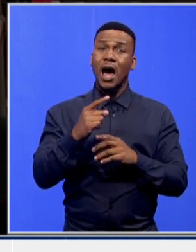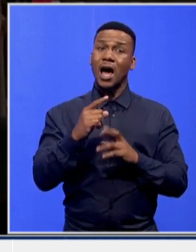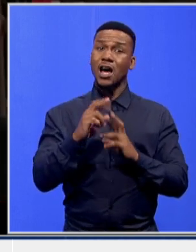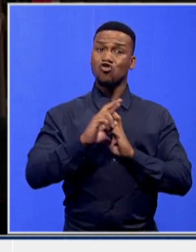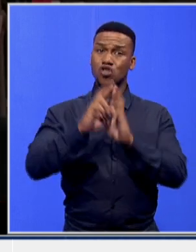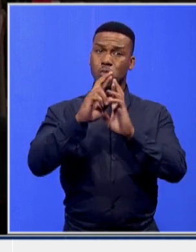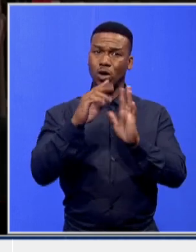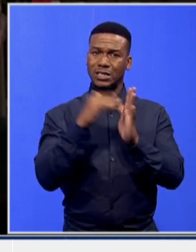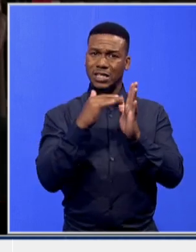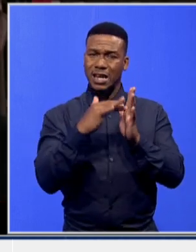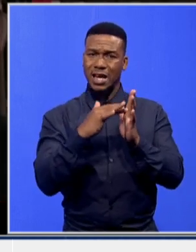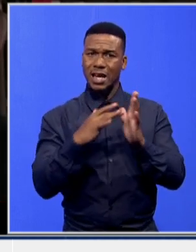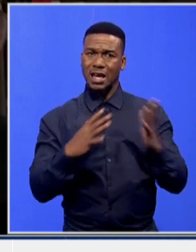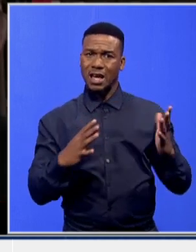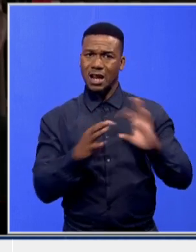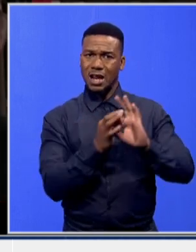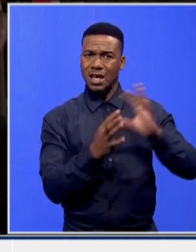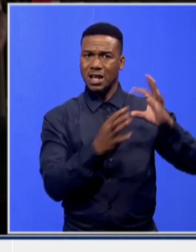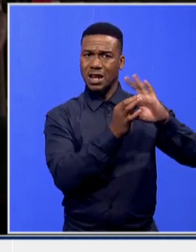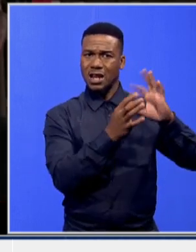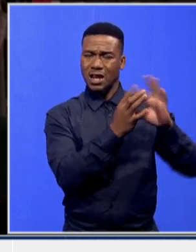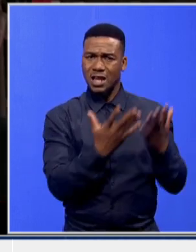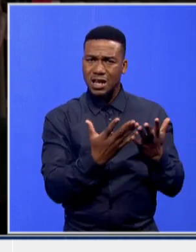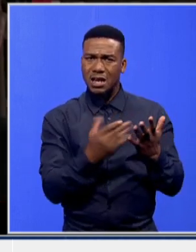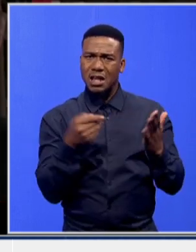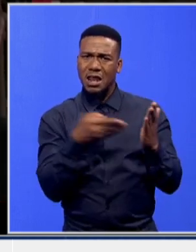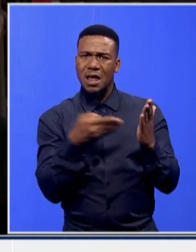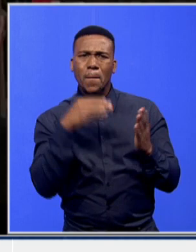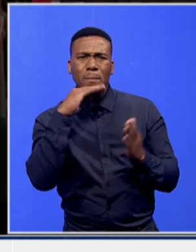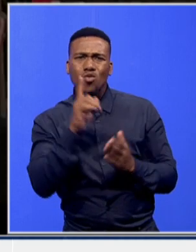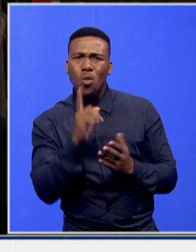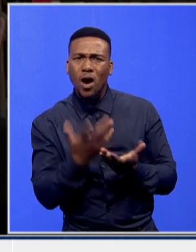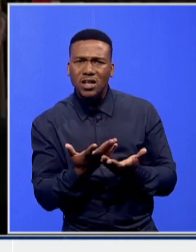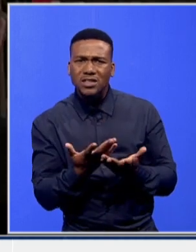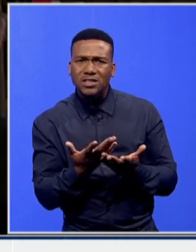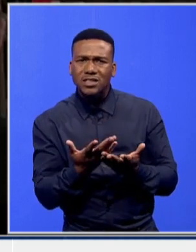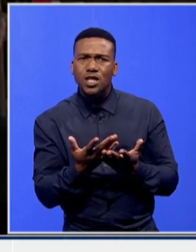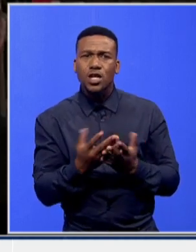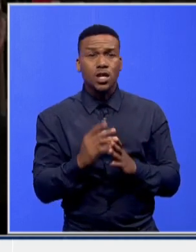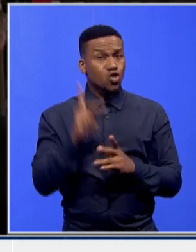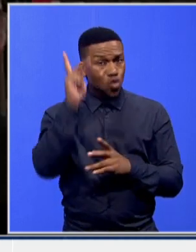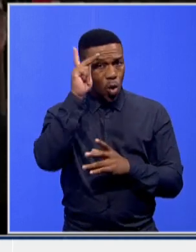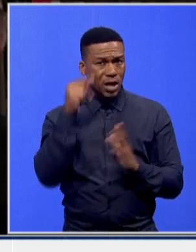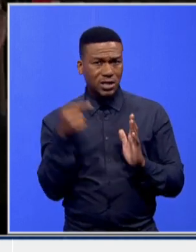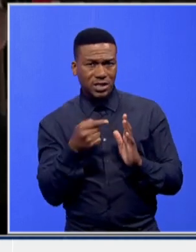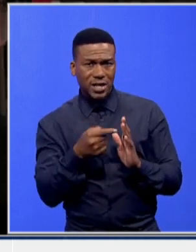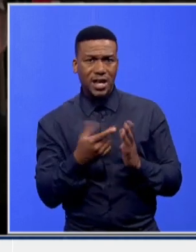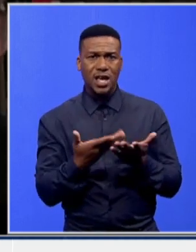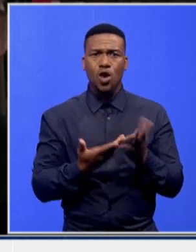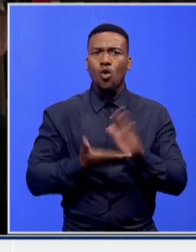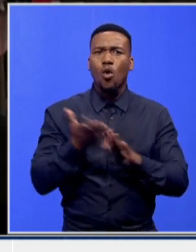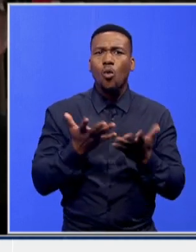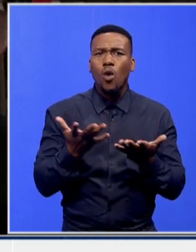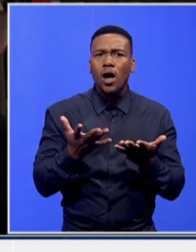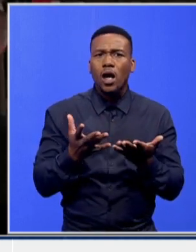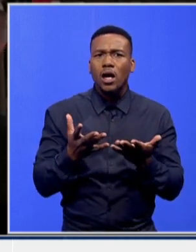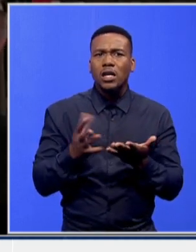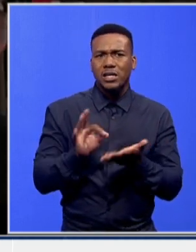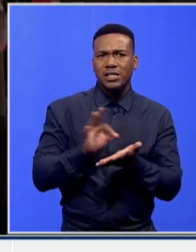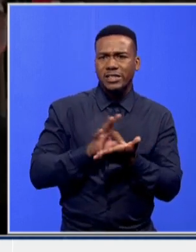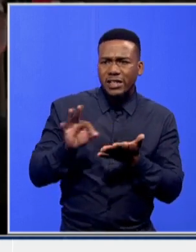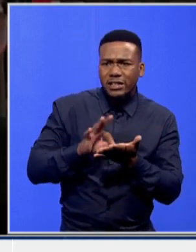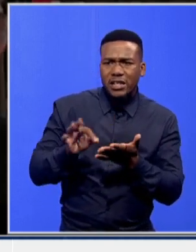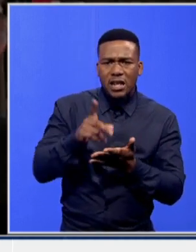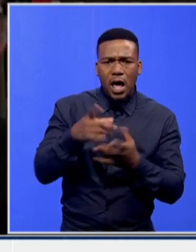that's shared with the auditors. What then? What happens to that? Where does that knowledge then go about what our irregular and fruitless